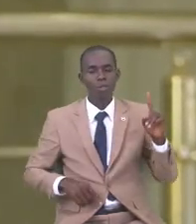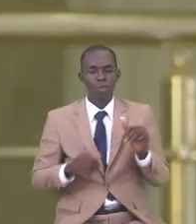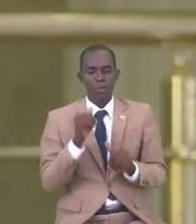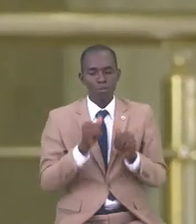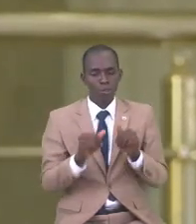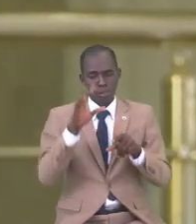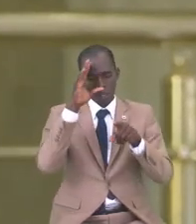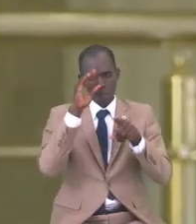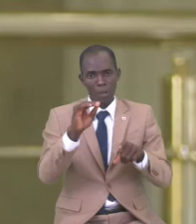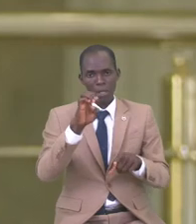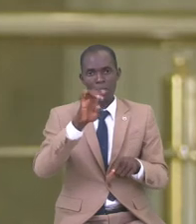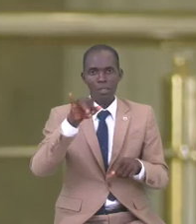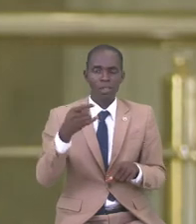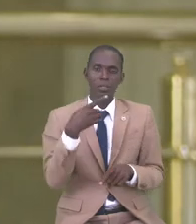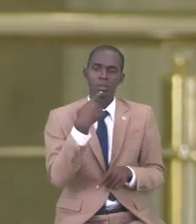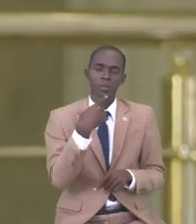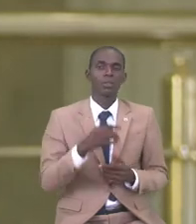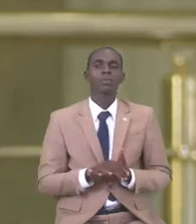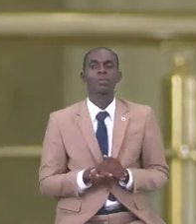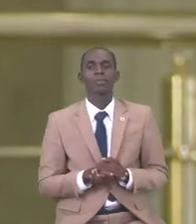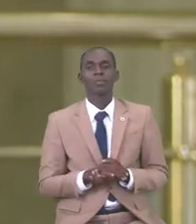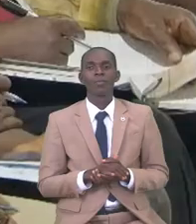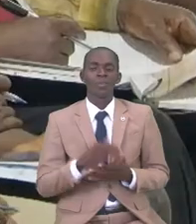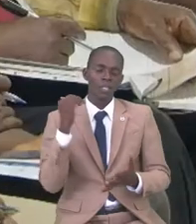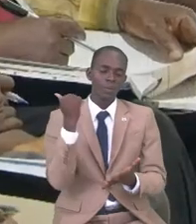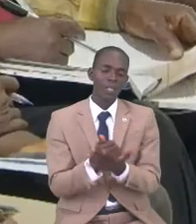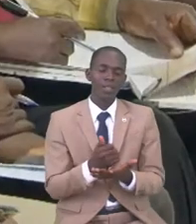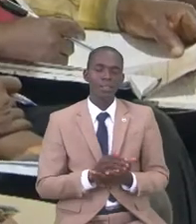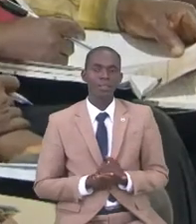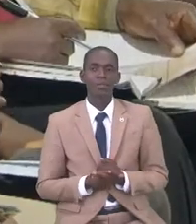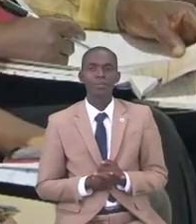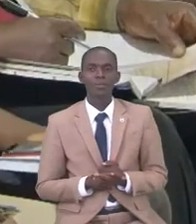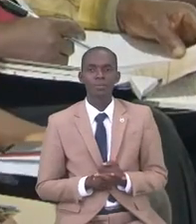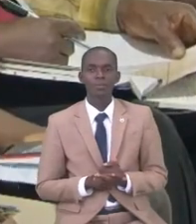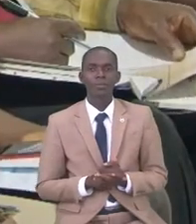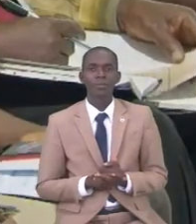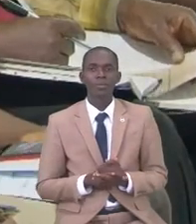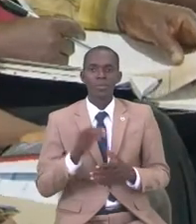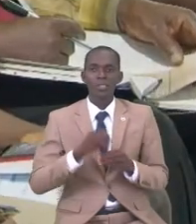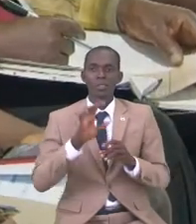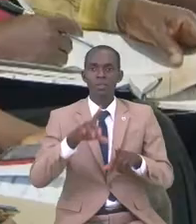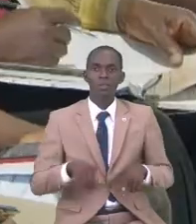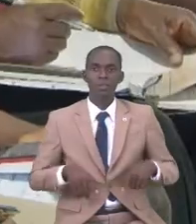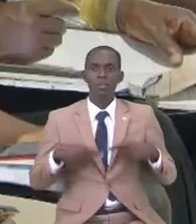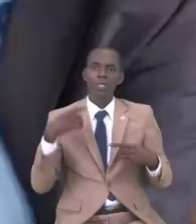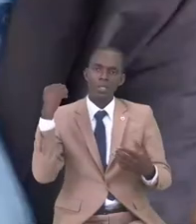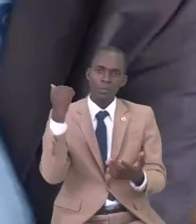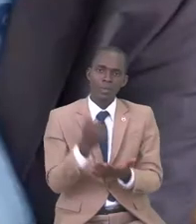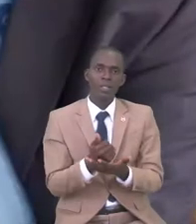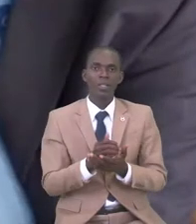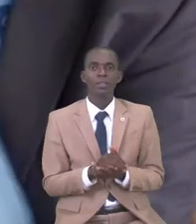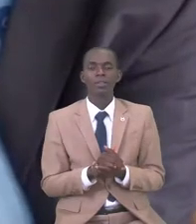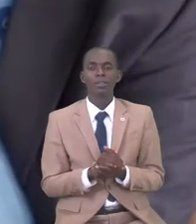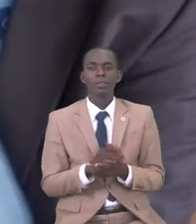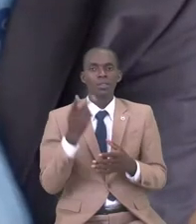spake by Elijah. Amen. In your life, amen. Look at